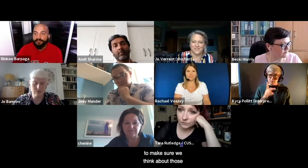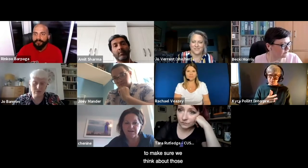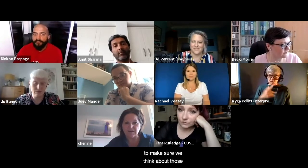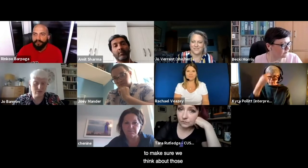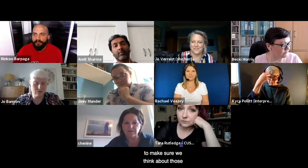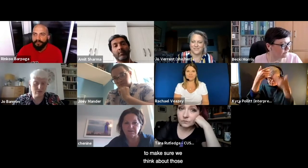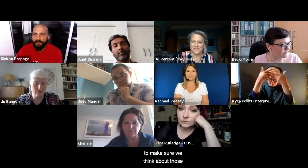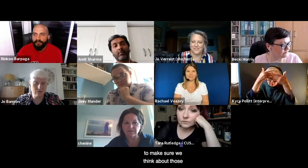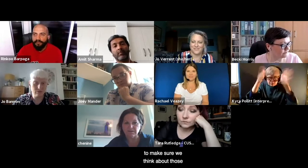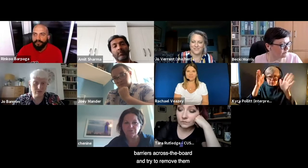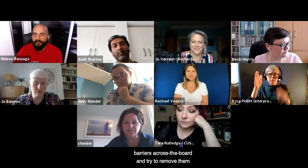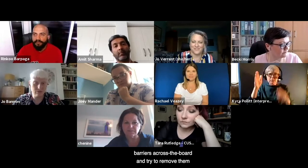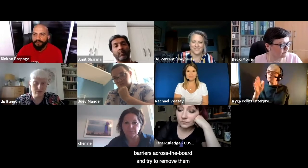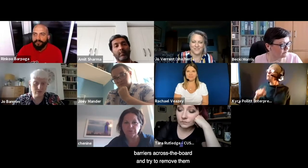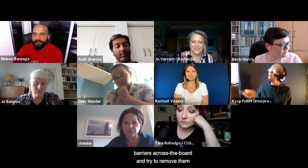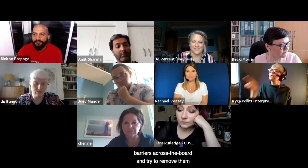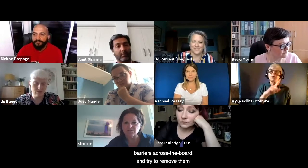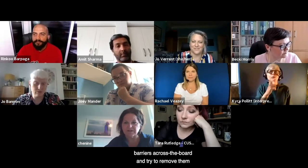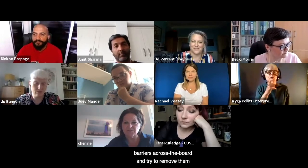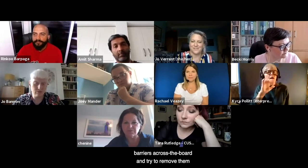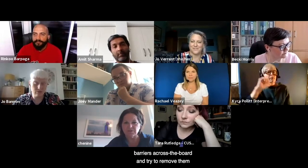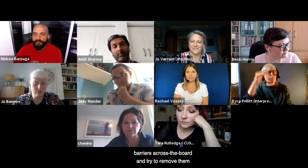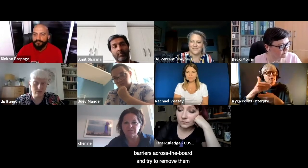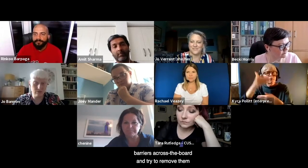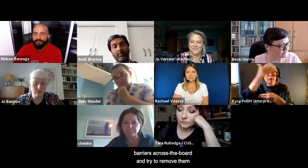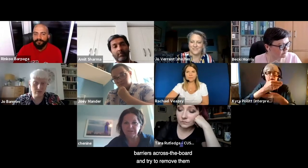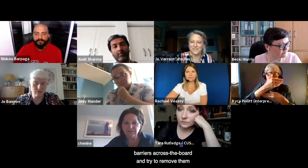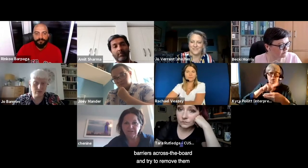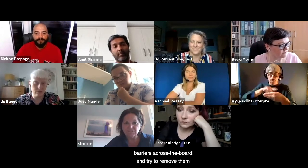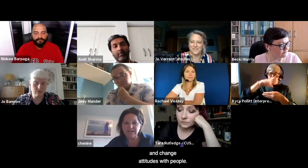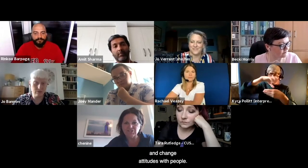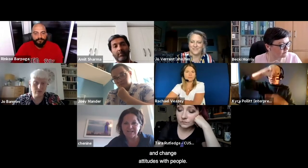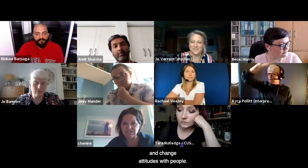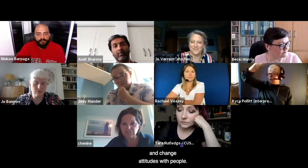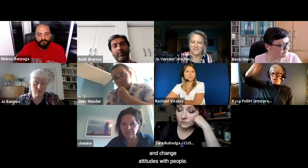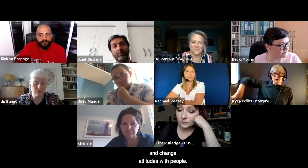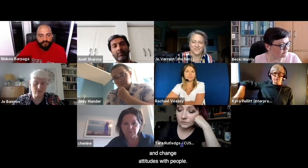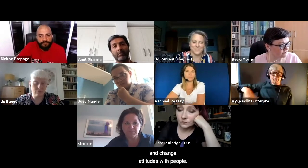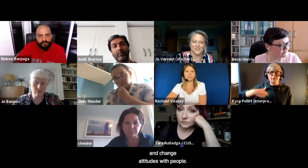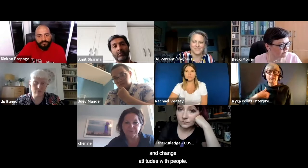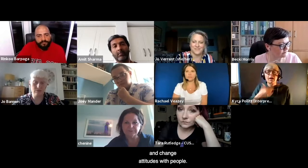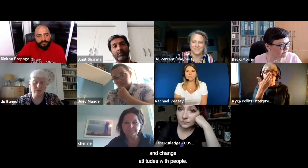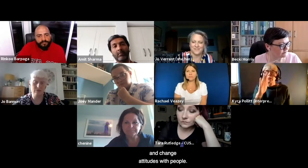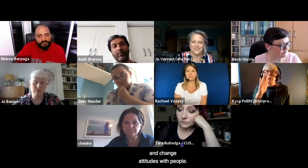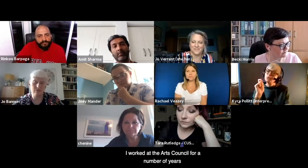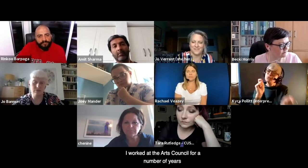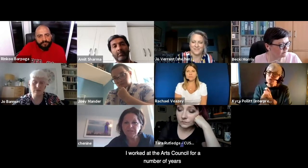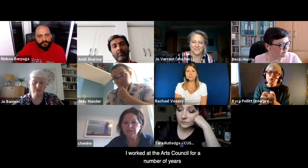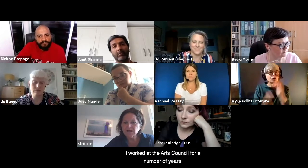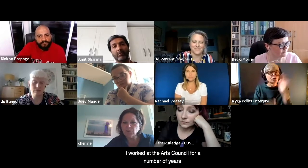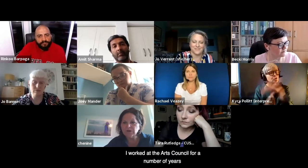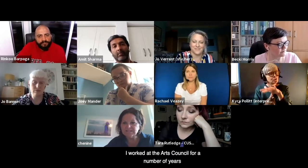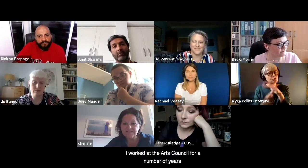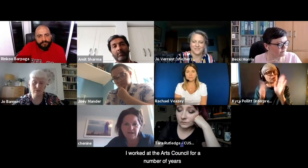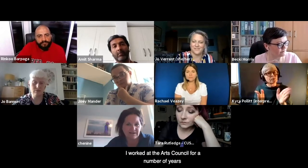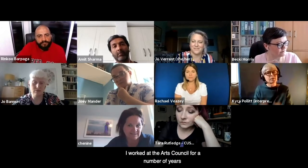barriers across the board and try to remove them and change attitudes with people.